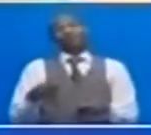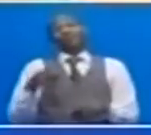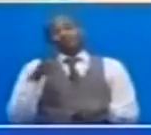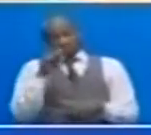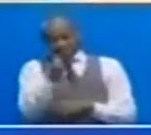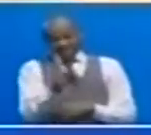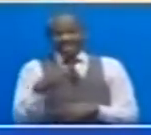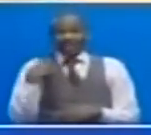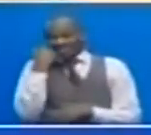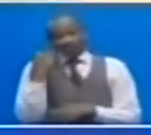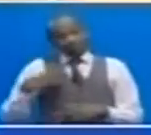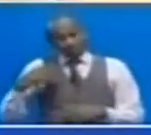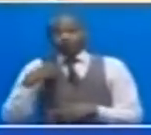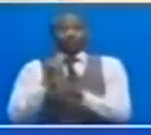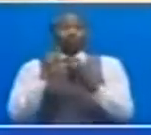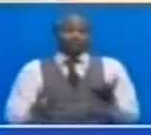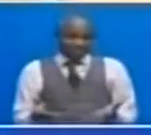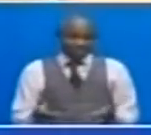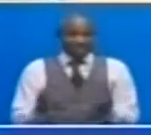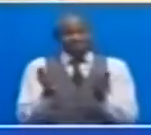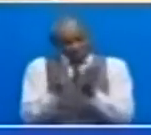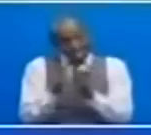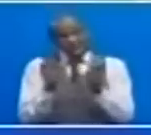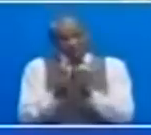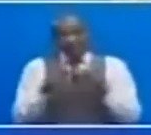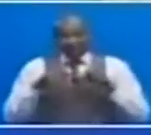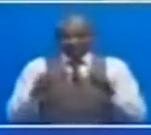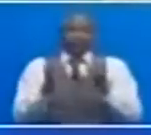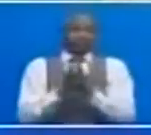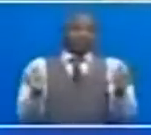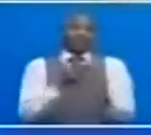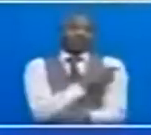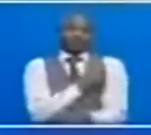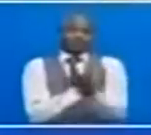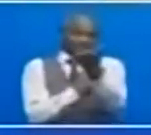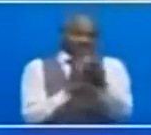patients hangs in the loose and the pain continues in the Nakuru public health